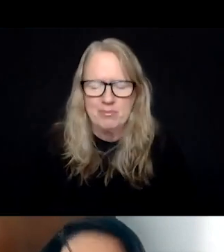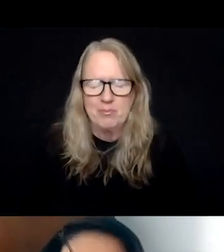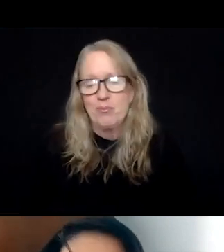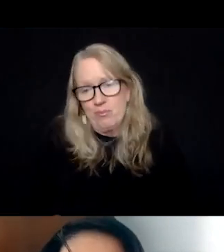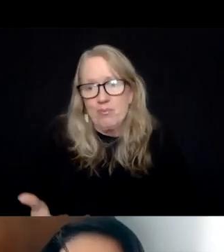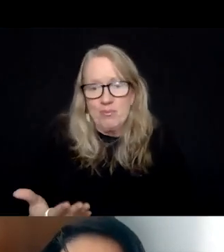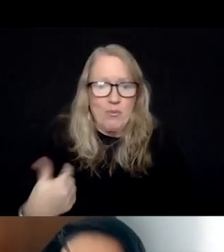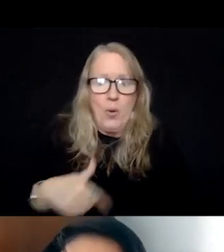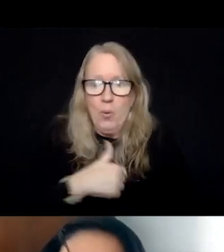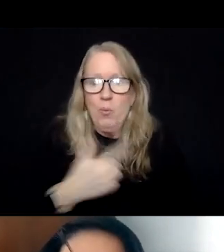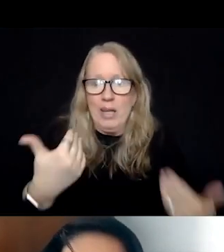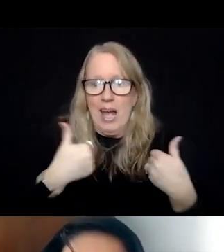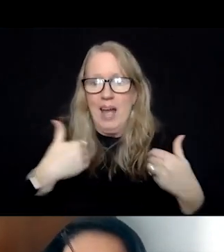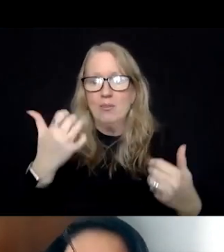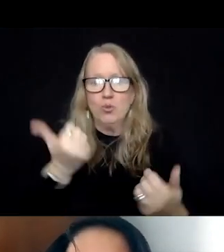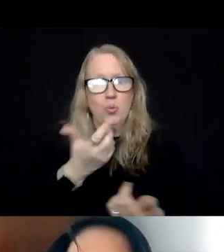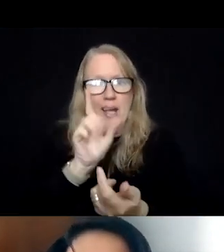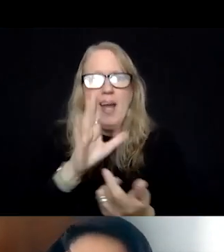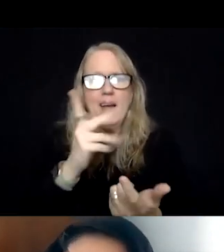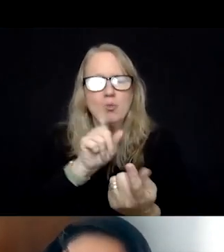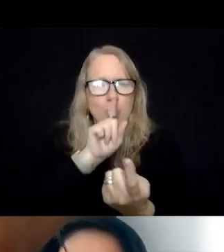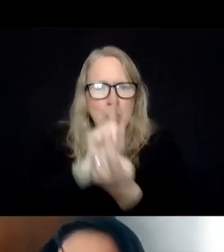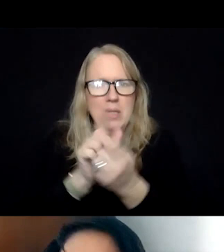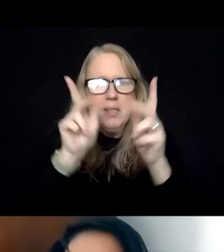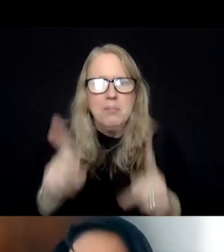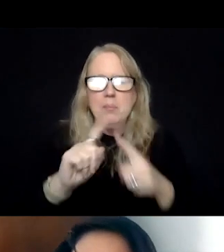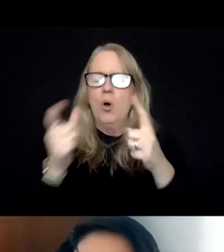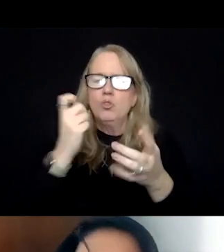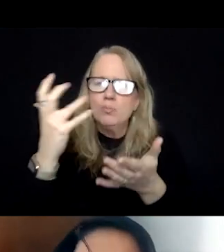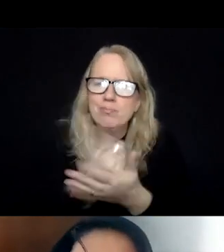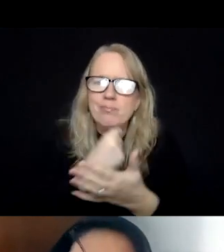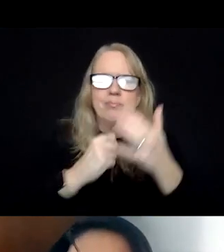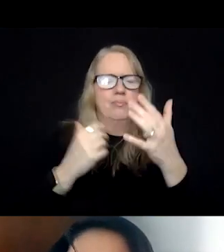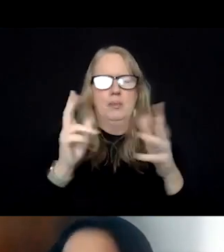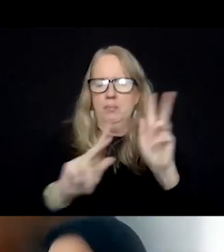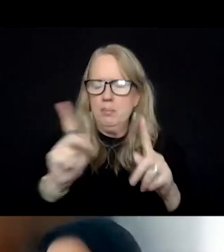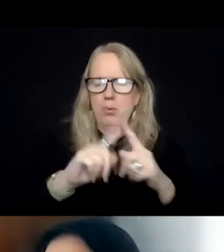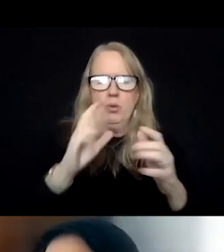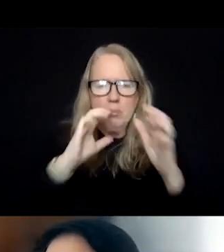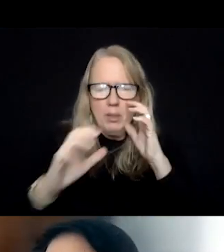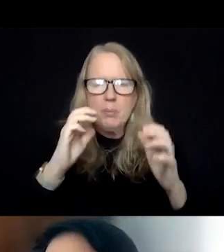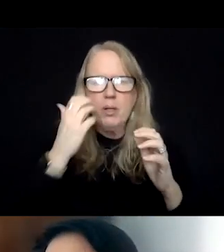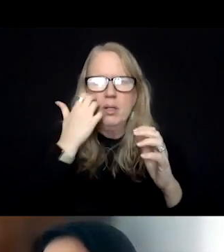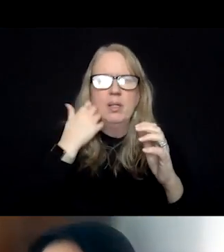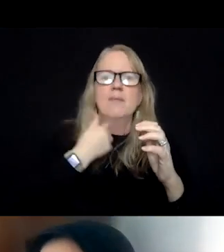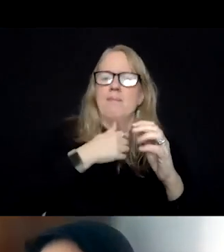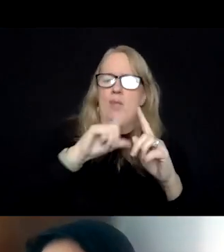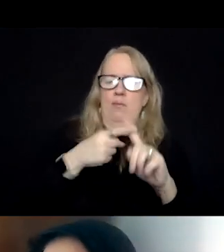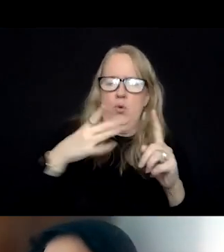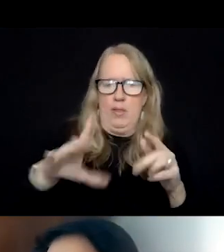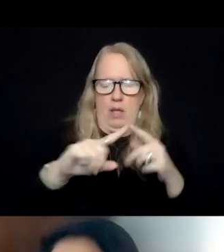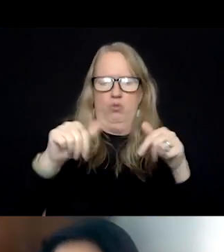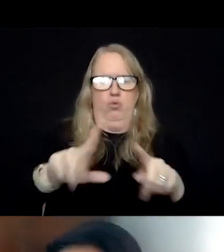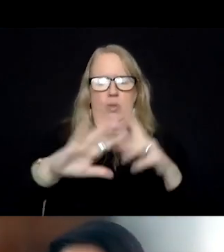have to meet people where they're at, maximize information, communication, and a sense of control for individuals in